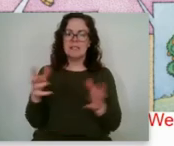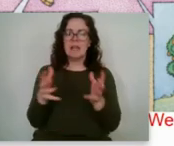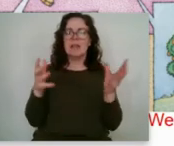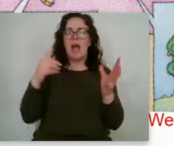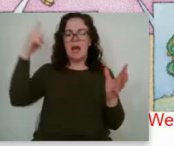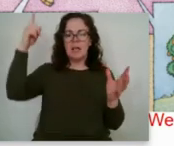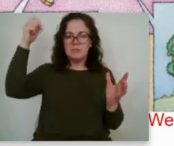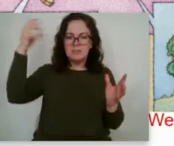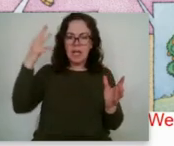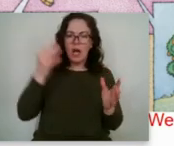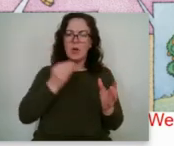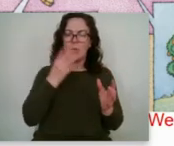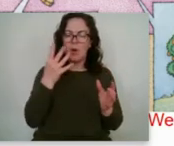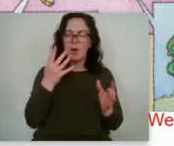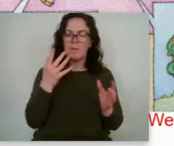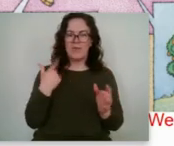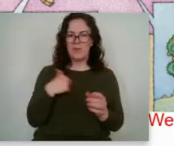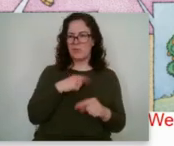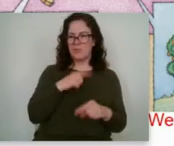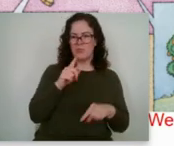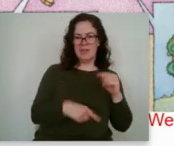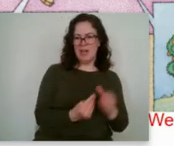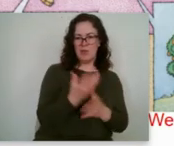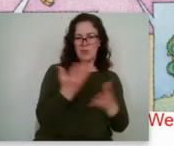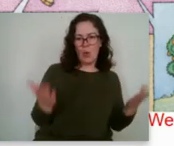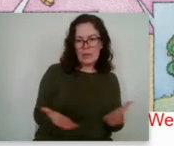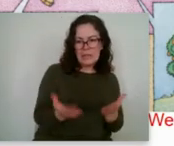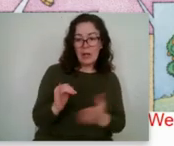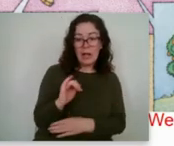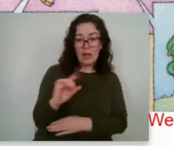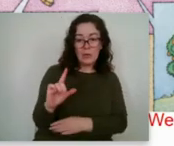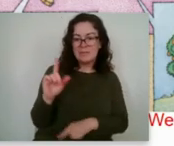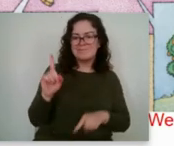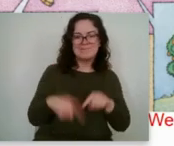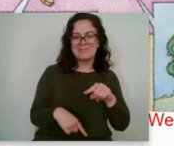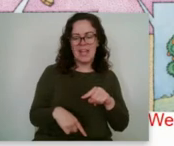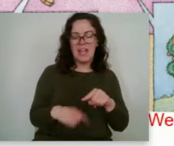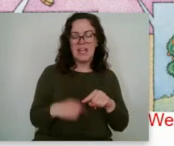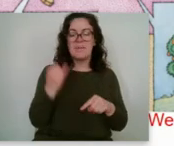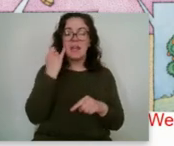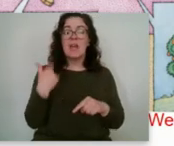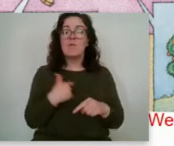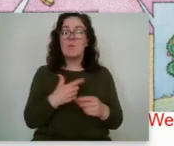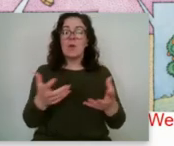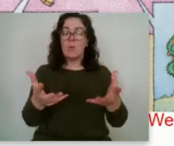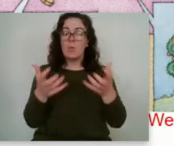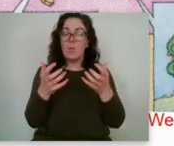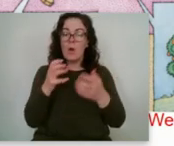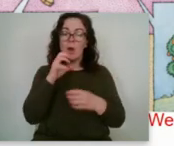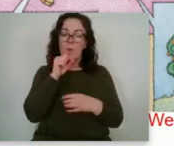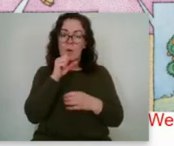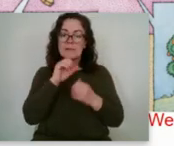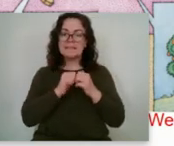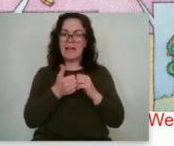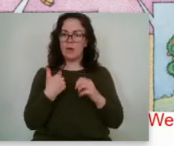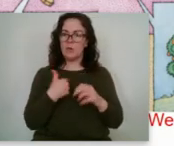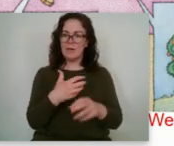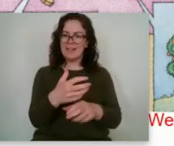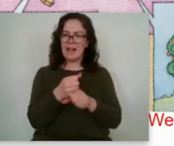can't do that. So we can't grow oranges in Illinois. If we want oranges, how do we get them when they're grown in Florida?